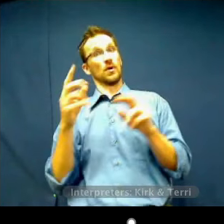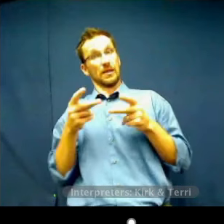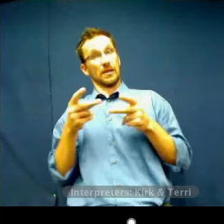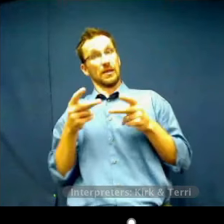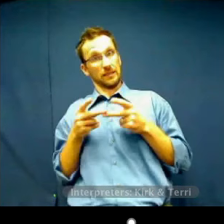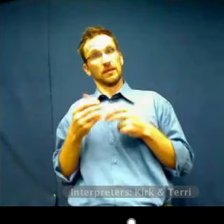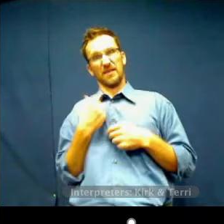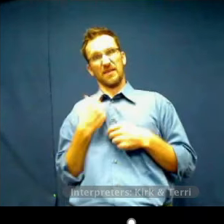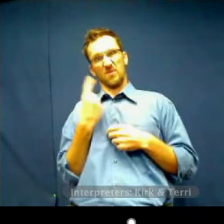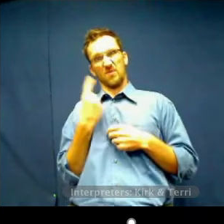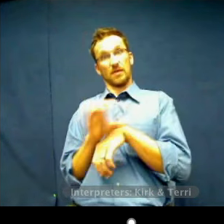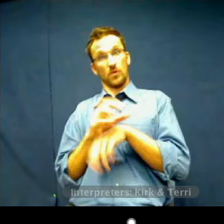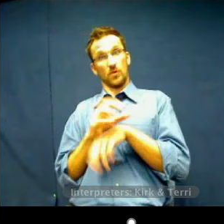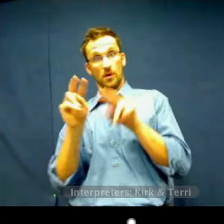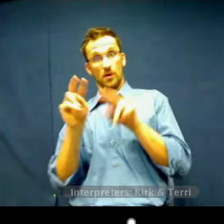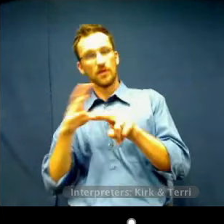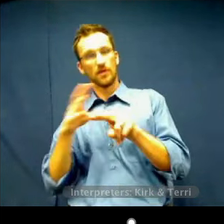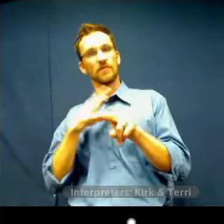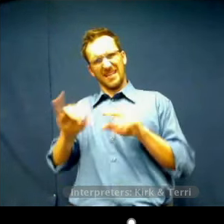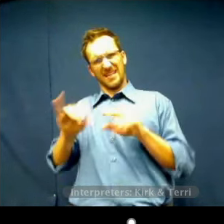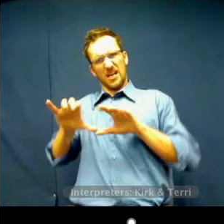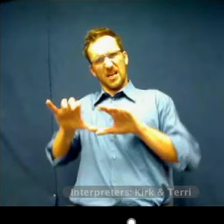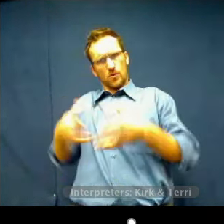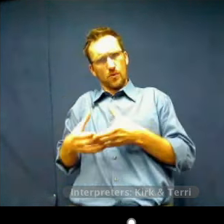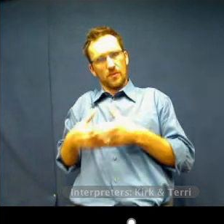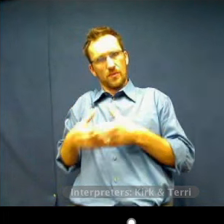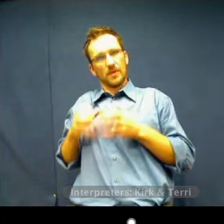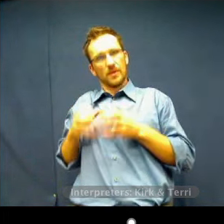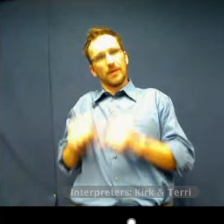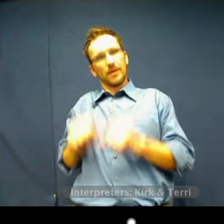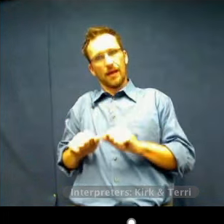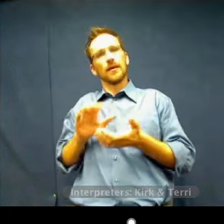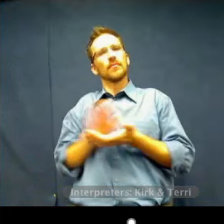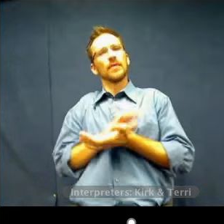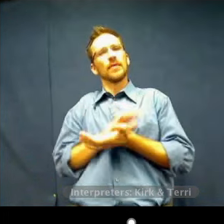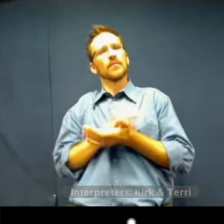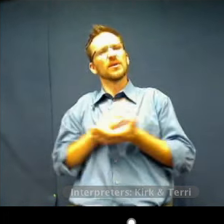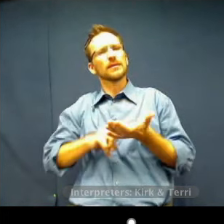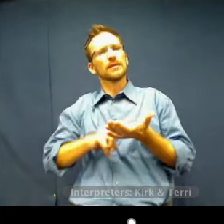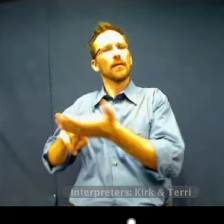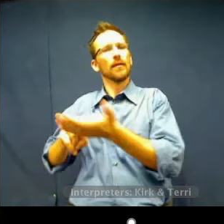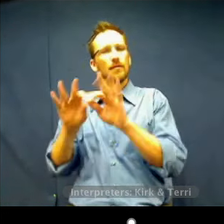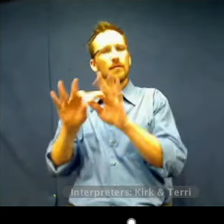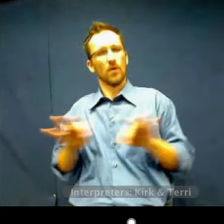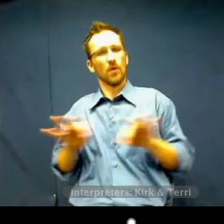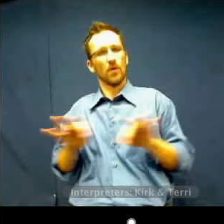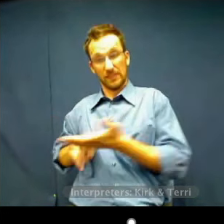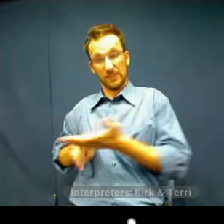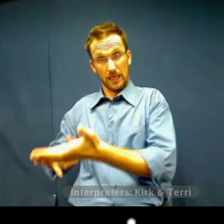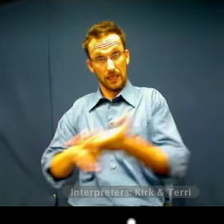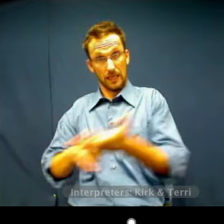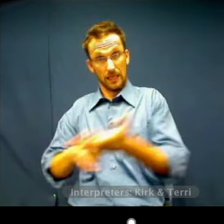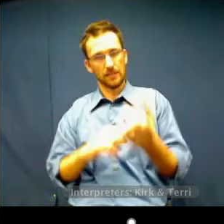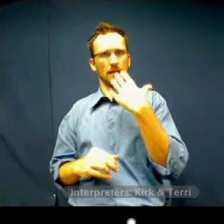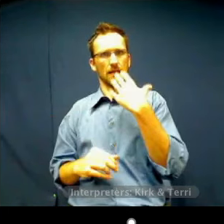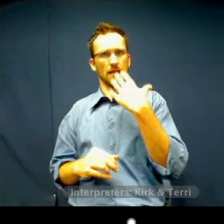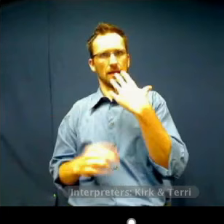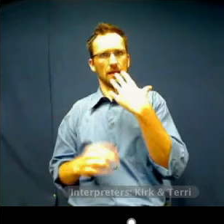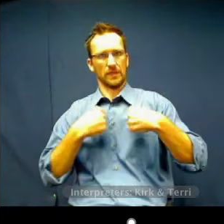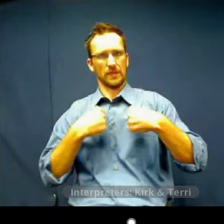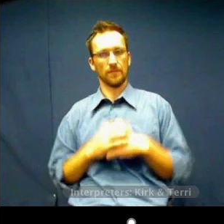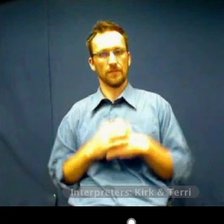one computer, they may send me the filled out sign-in sheet form. The listserv